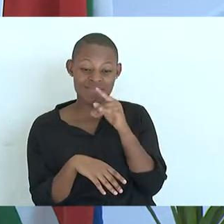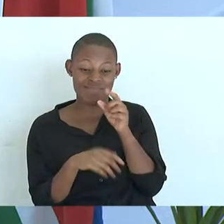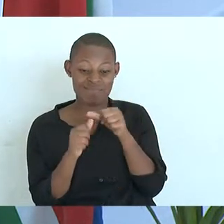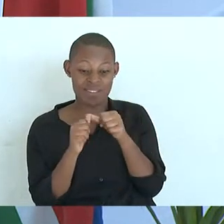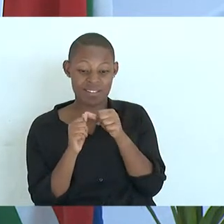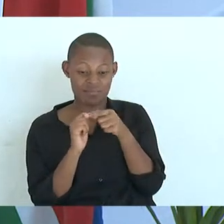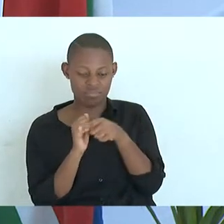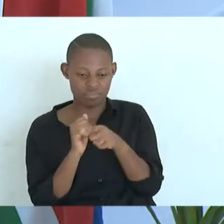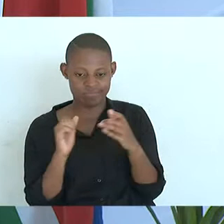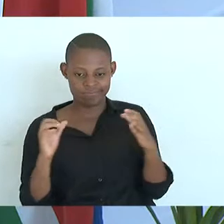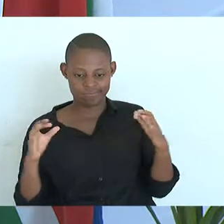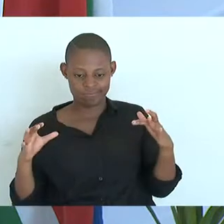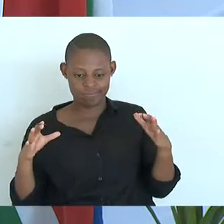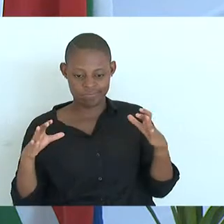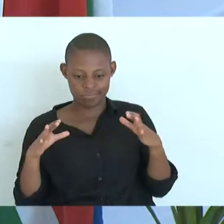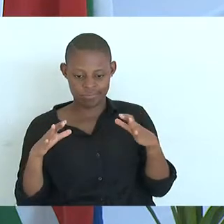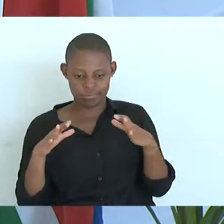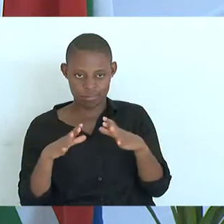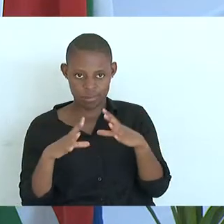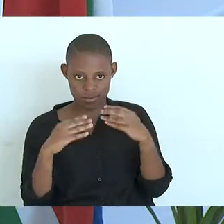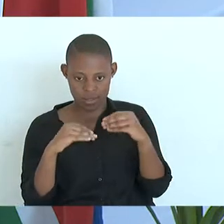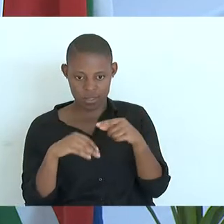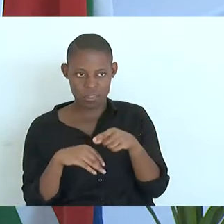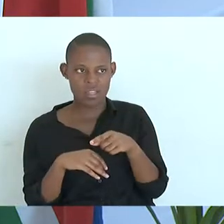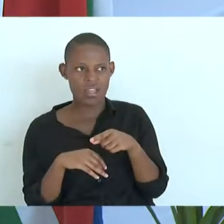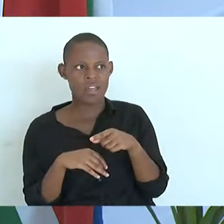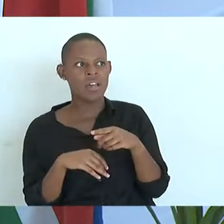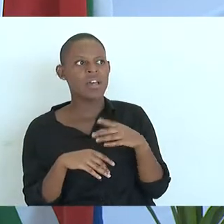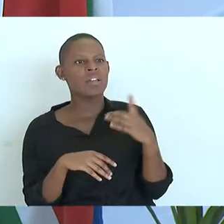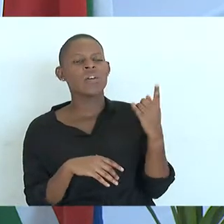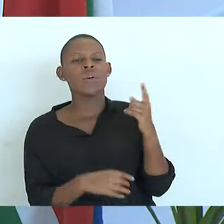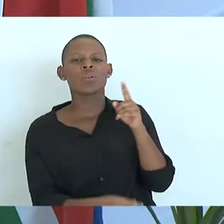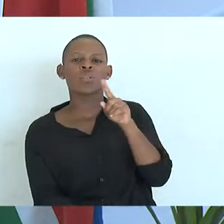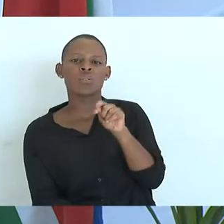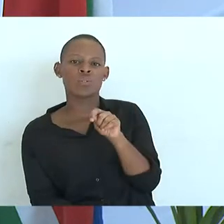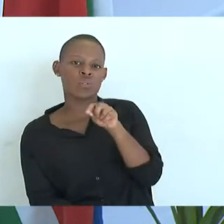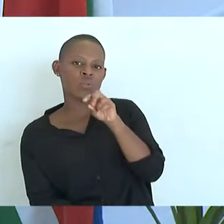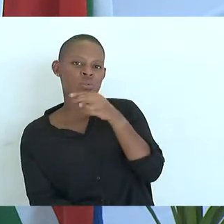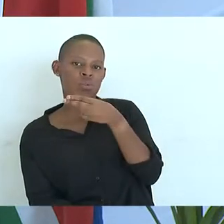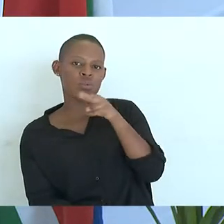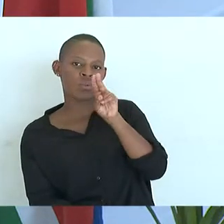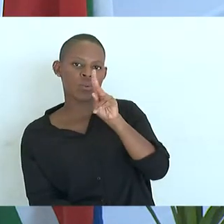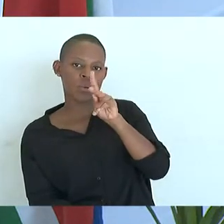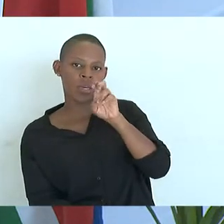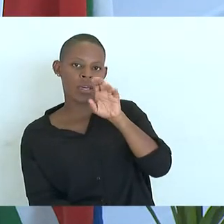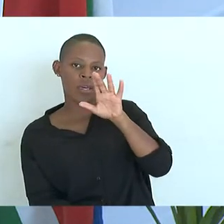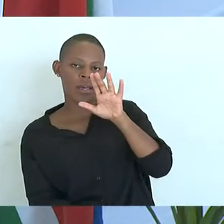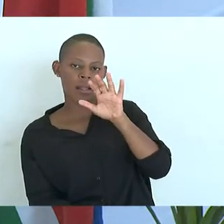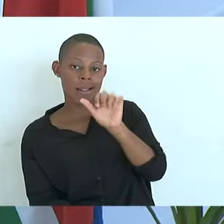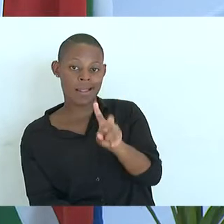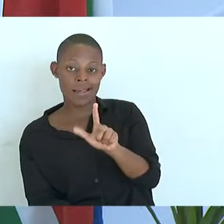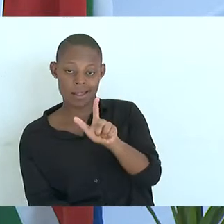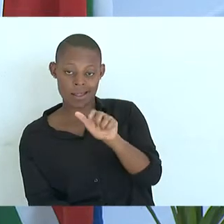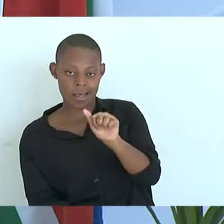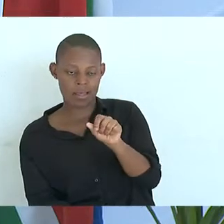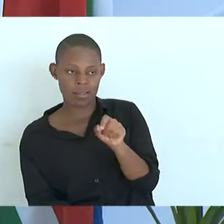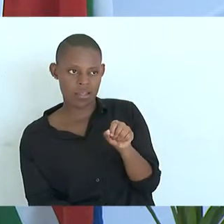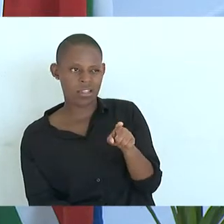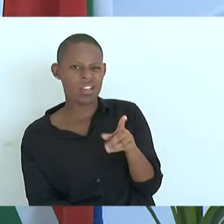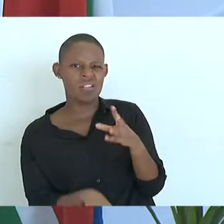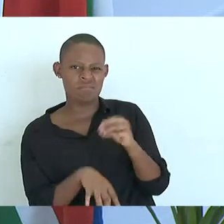Ngaya othukela zazi ningani inkinga ezazikhona, but I remember ukuthi